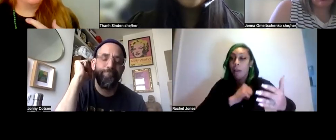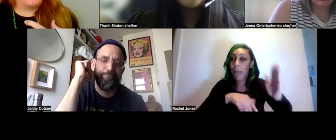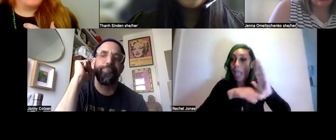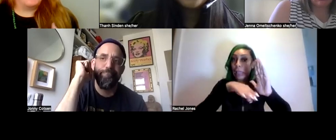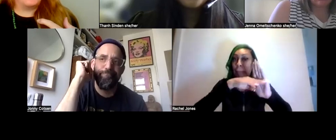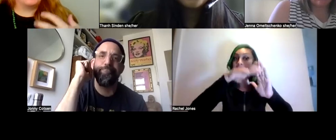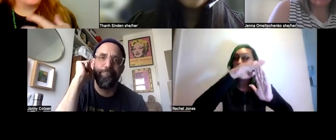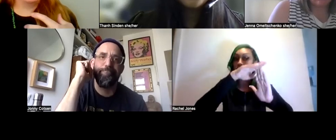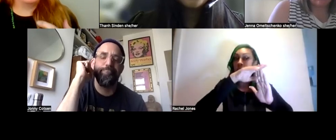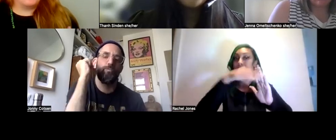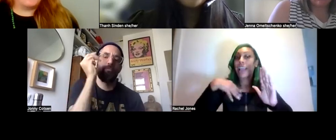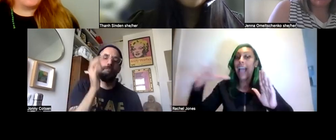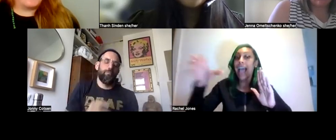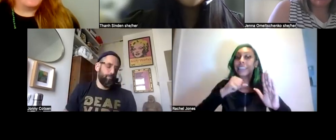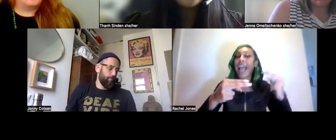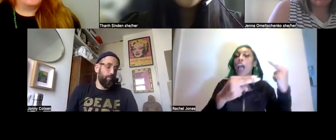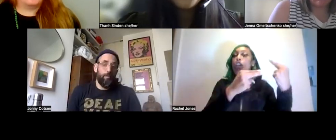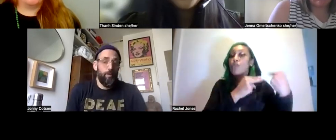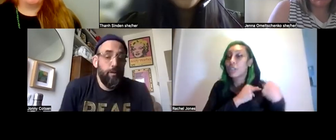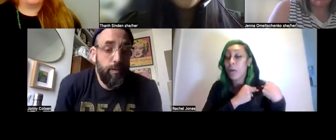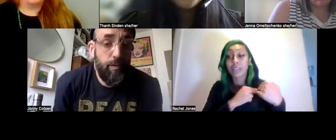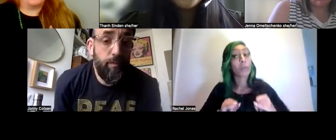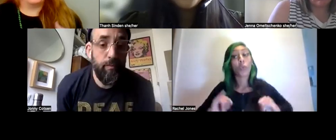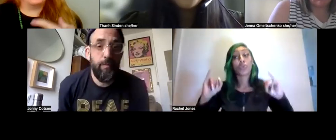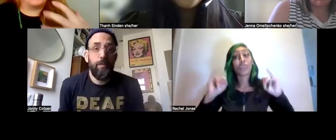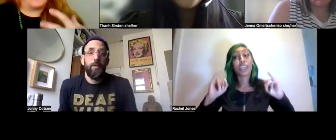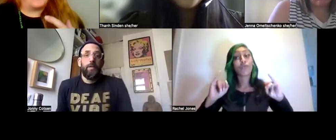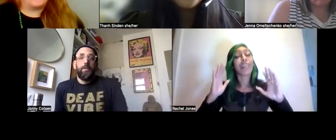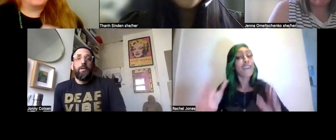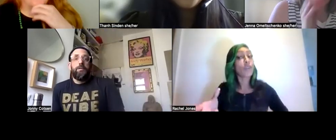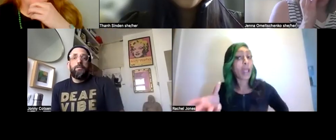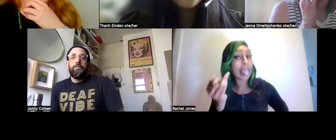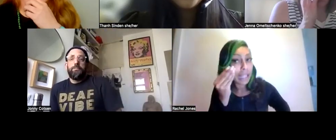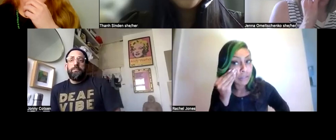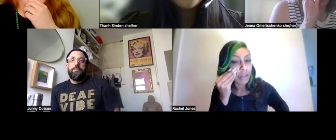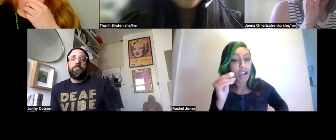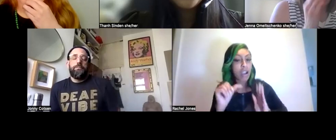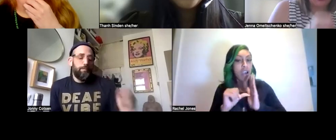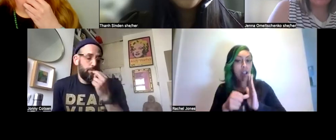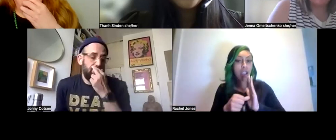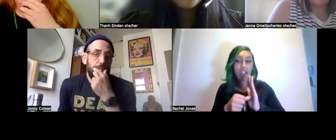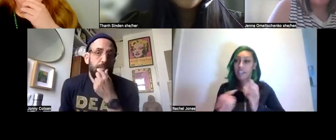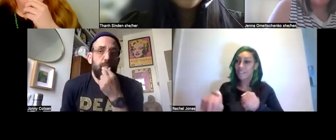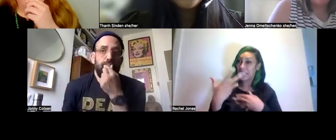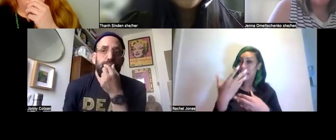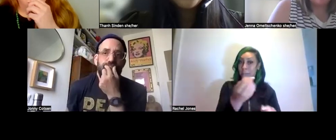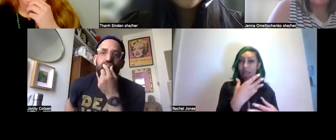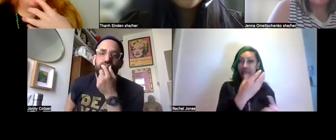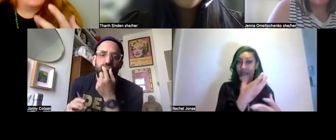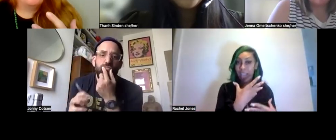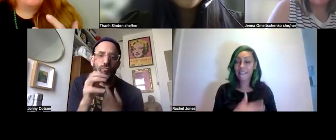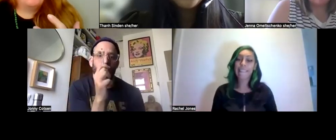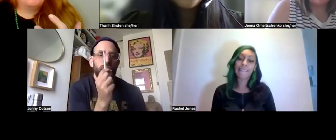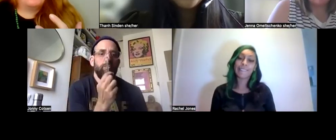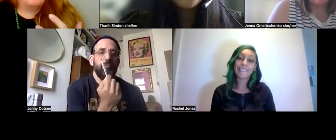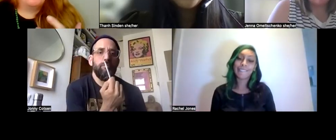take that responsibility incredibly seriously. And we have to listen even harder around that. So what